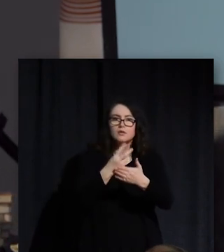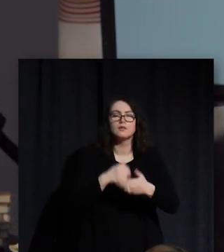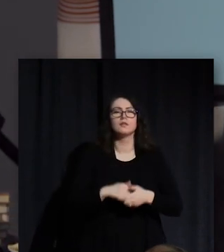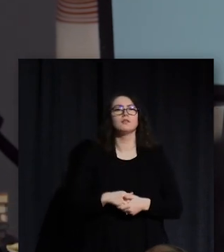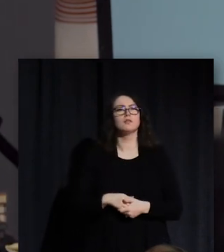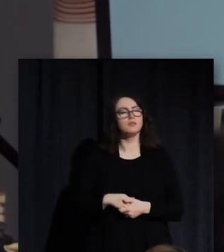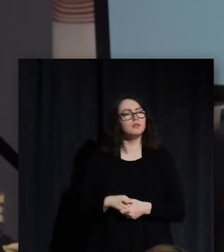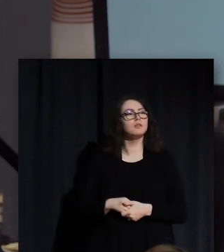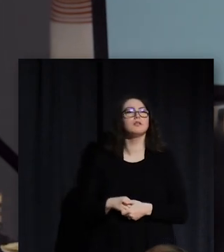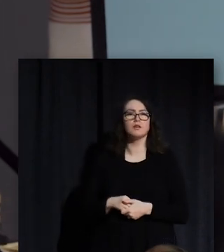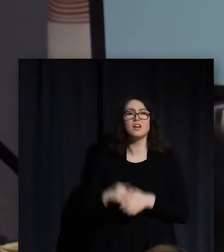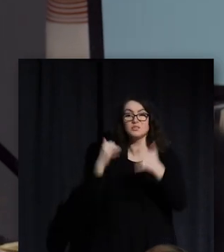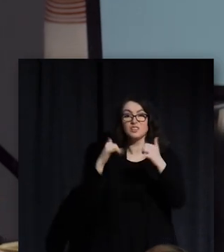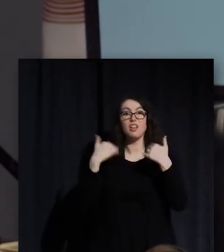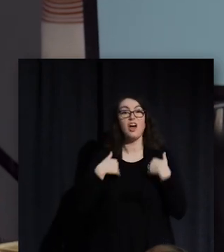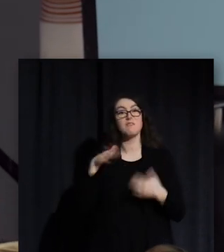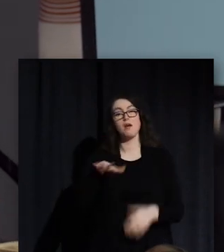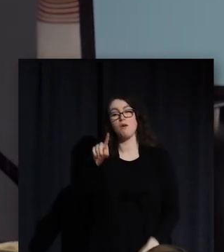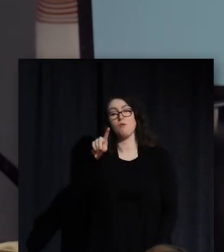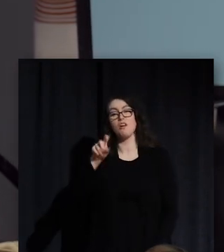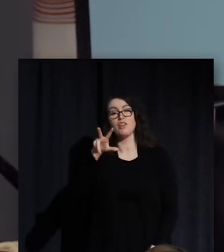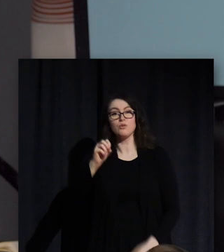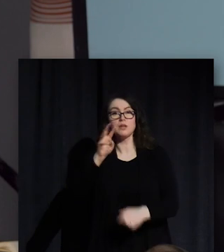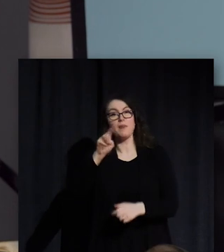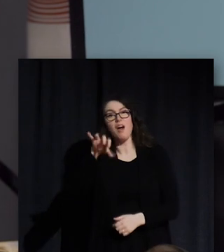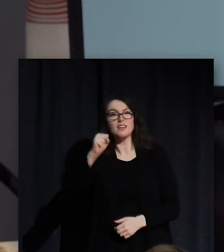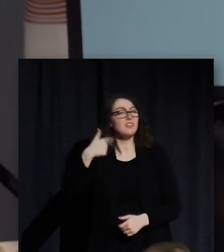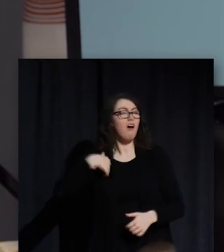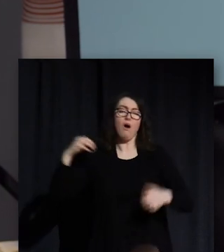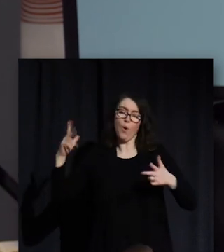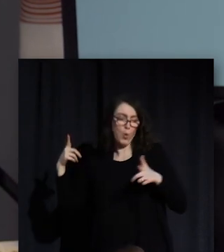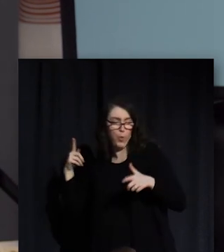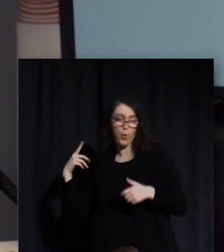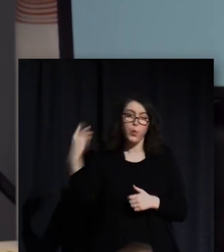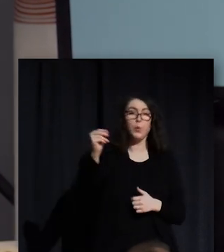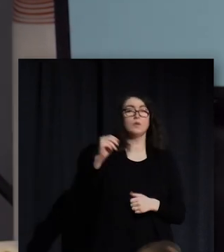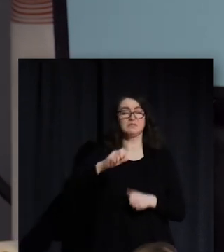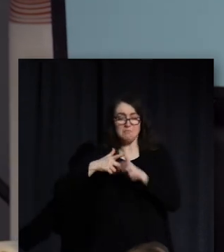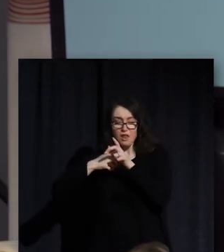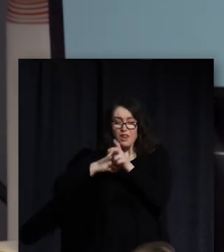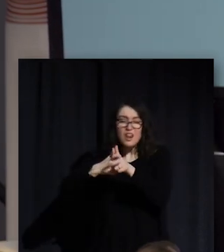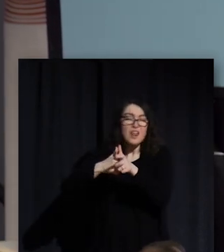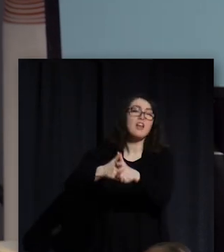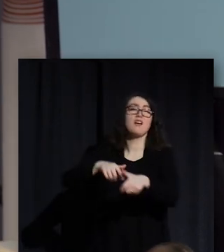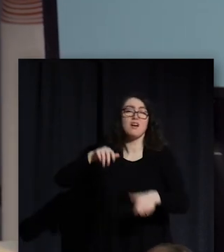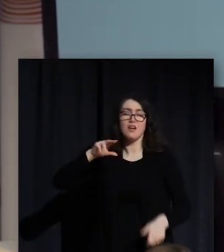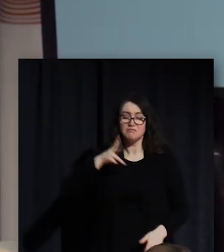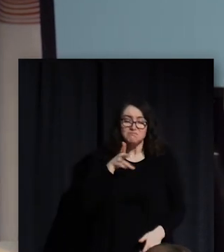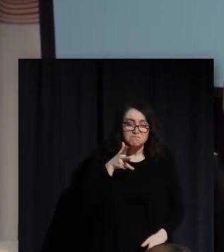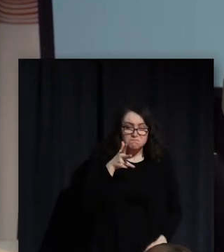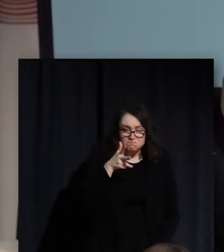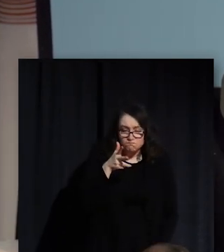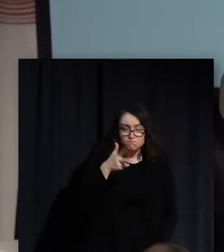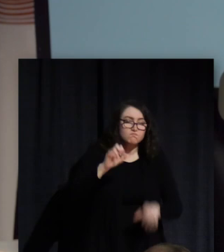We still have 130 miles to go, and I start sprinting as fast as I can. When he catches me, I ride harder